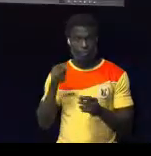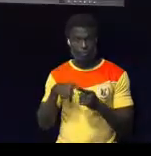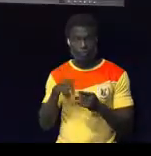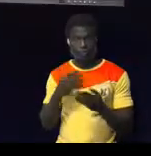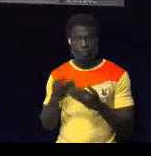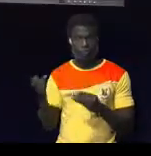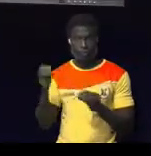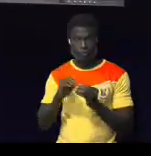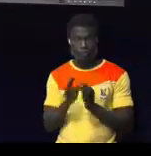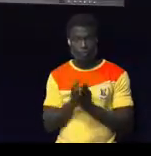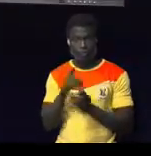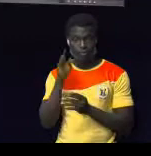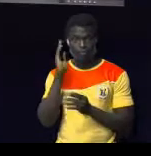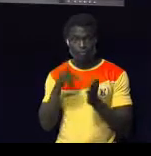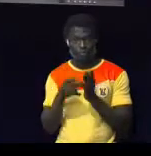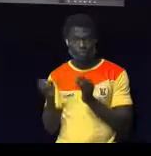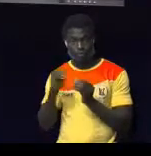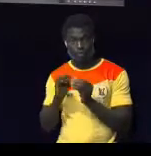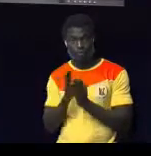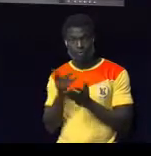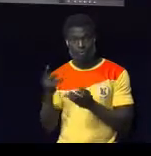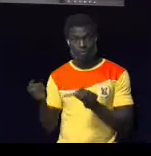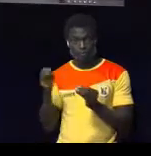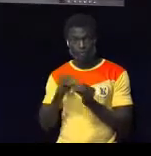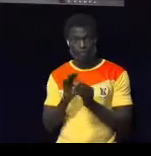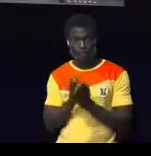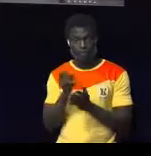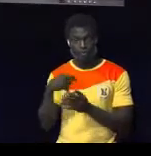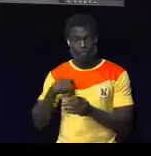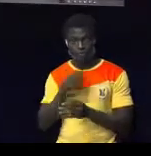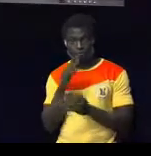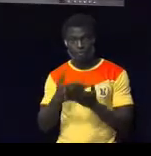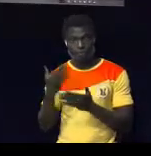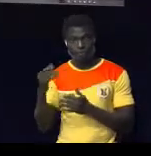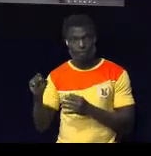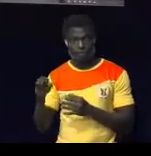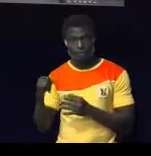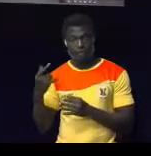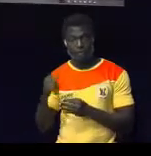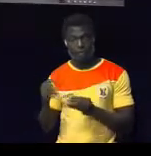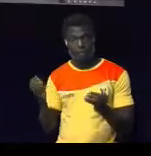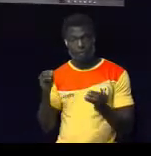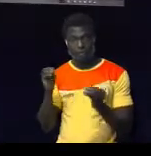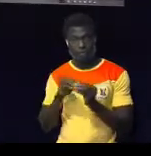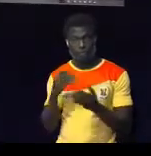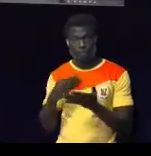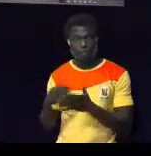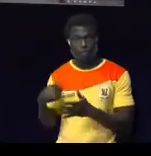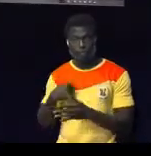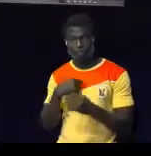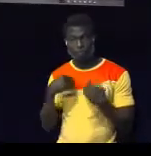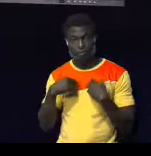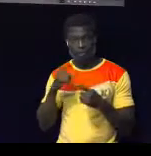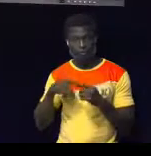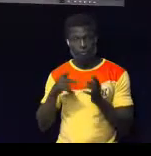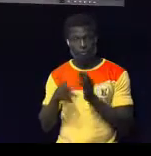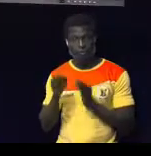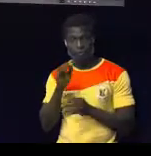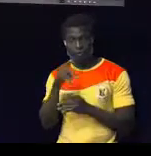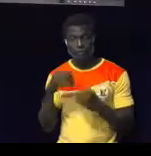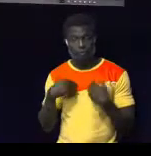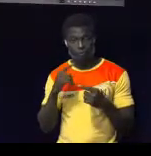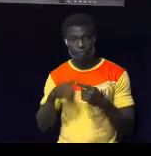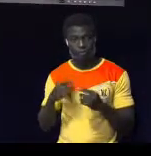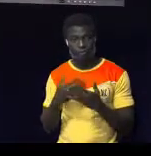you need to buy more books, we will pay more money. The more books we are buying, the more money we have to pay. And also, if we have to